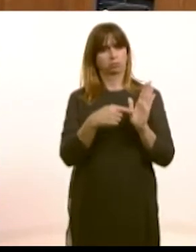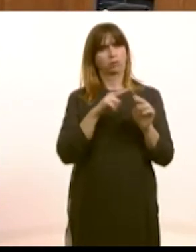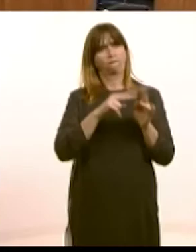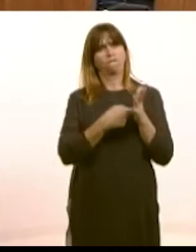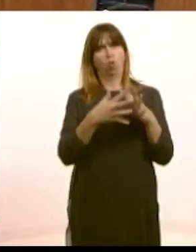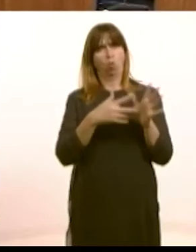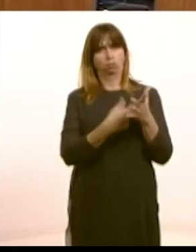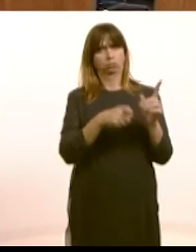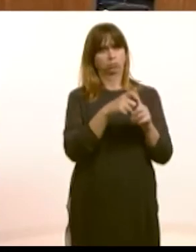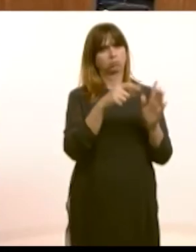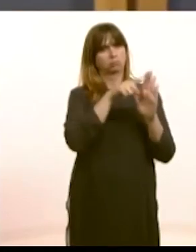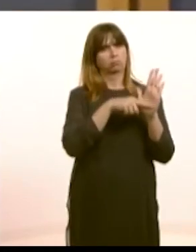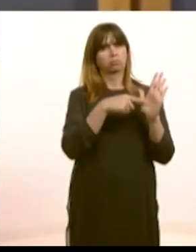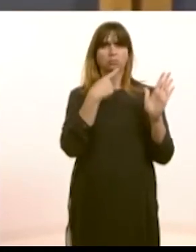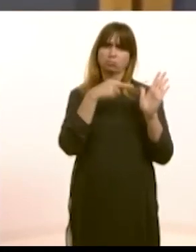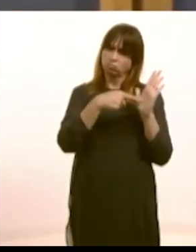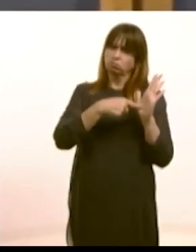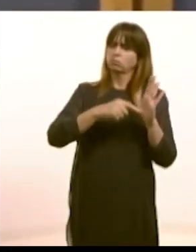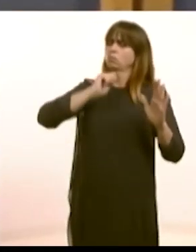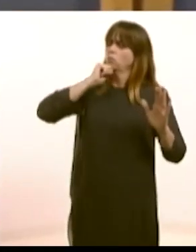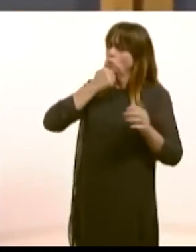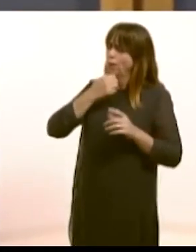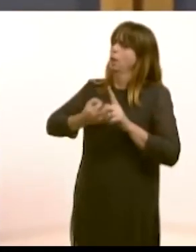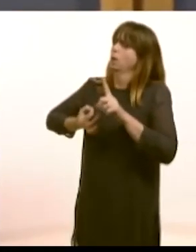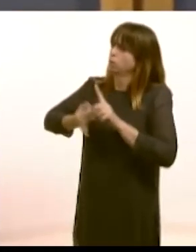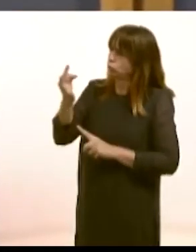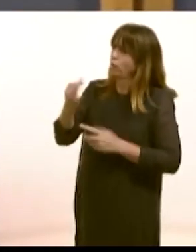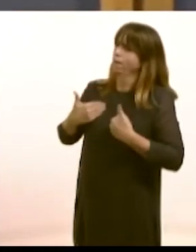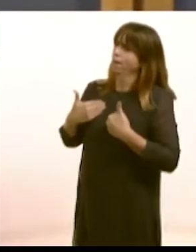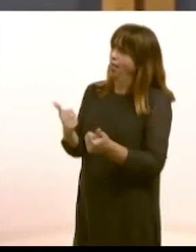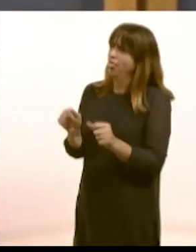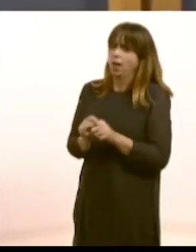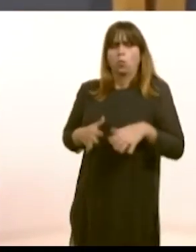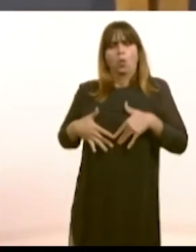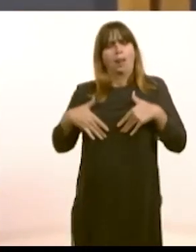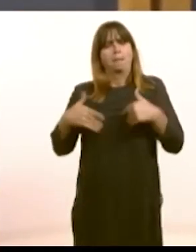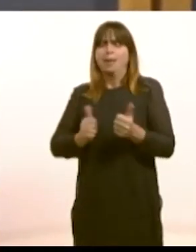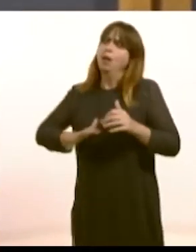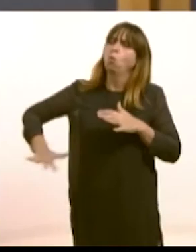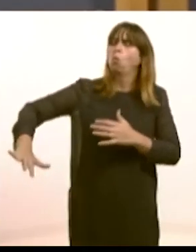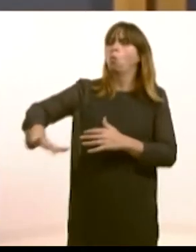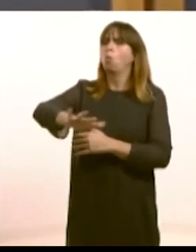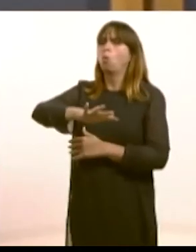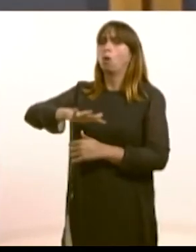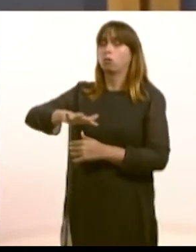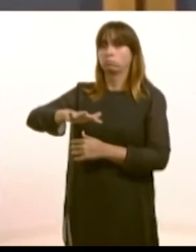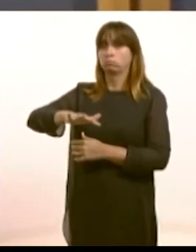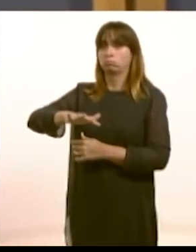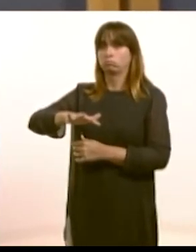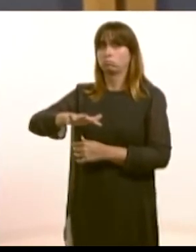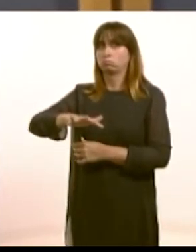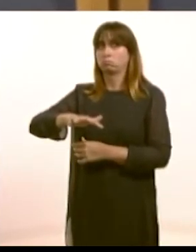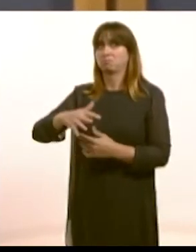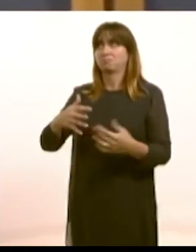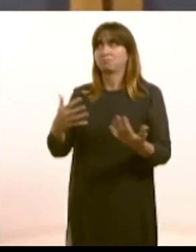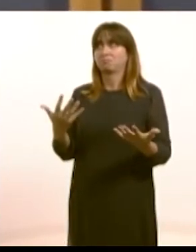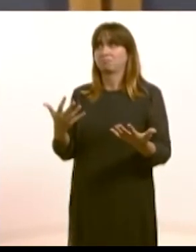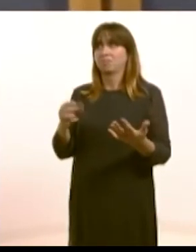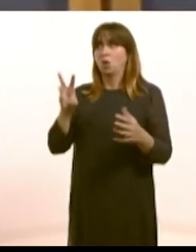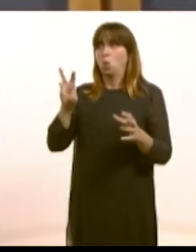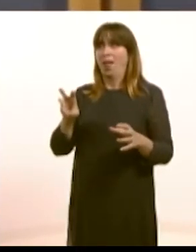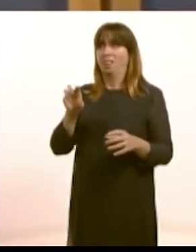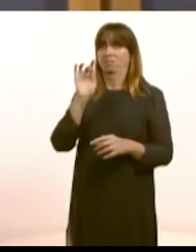section on health says, we're committed to helping improve health and well-being for all. But as the First Minister will know, there are lots of parts of Wales